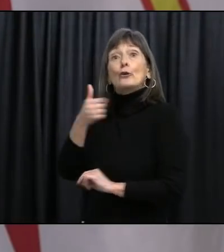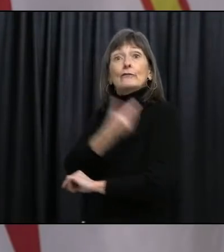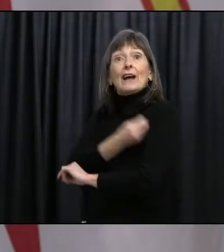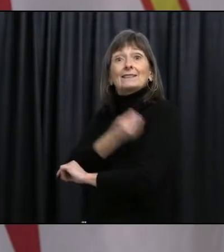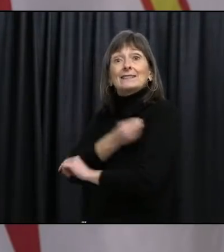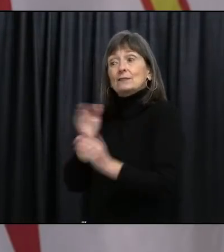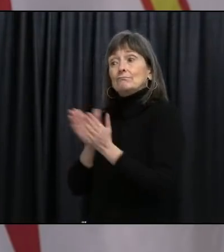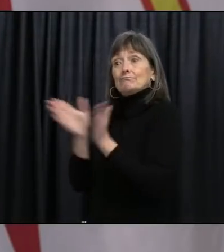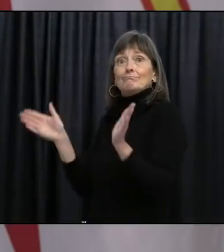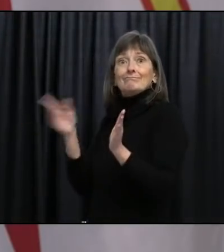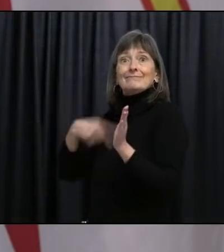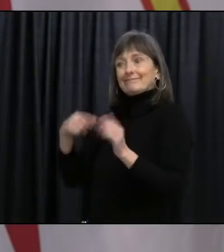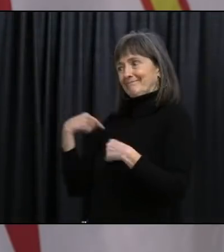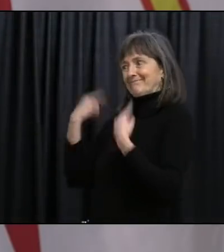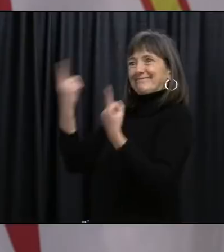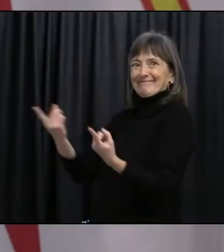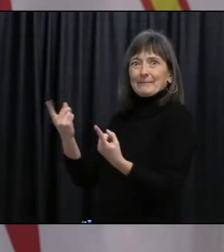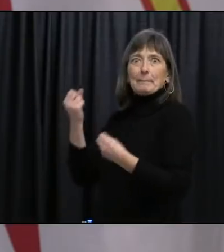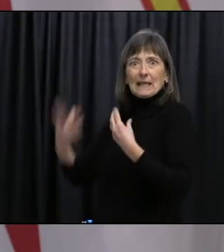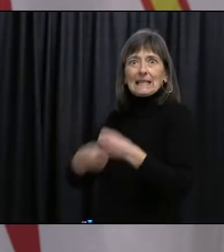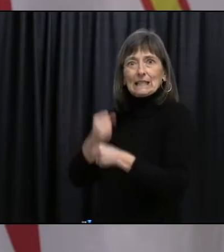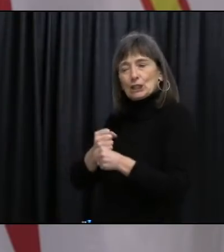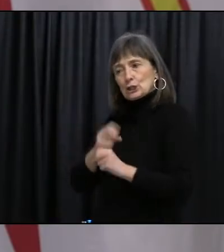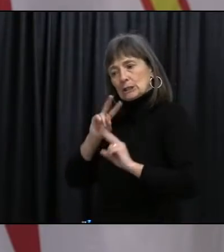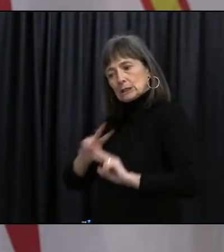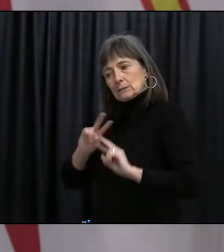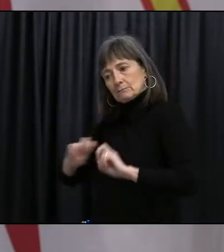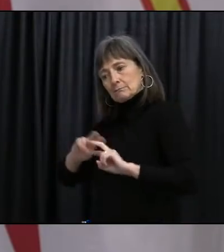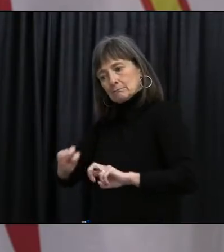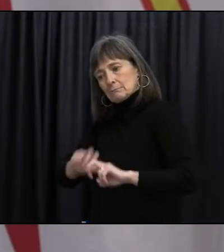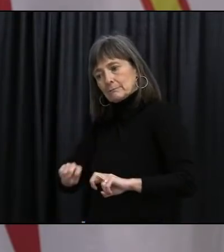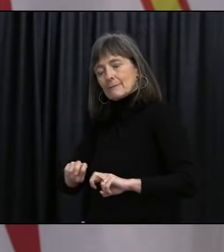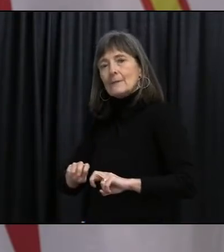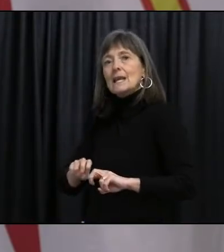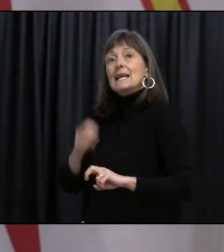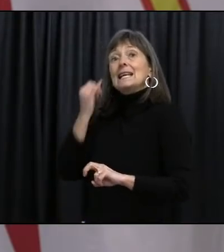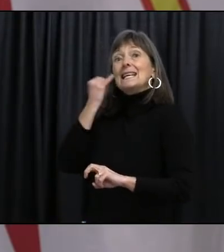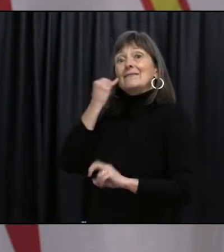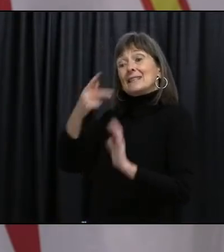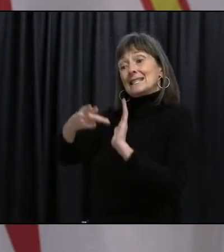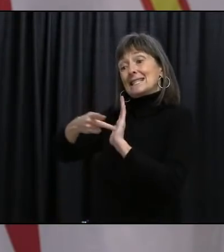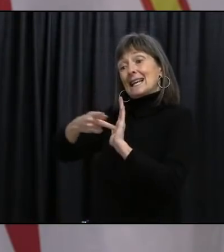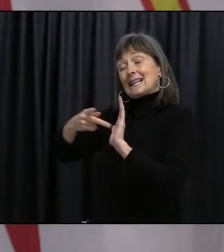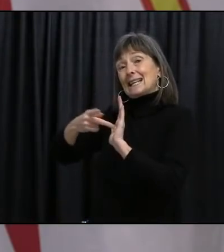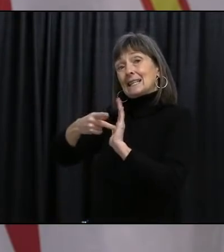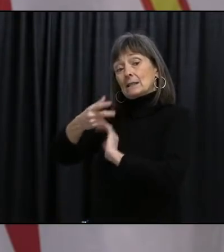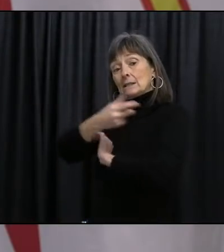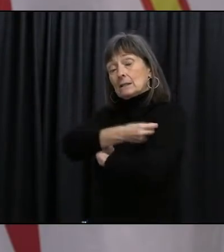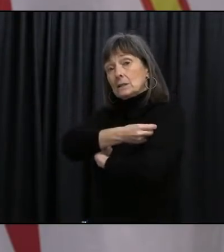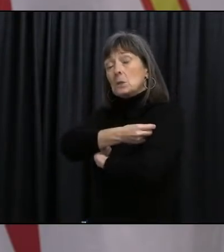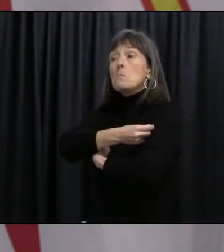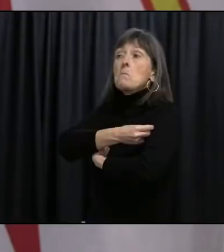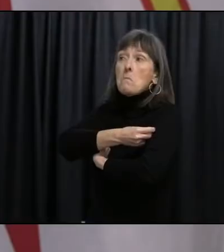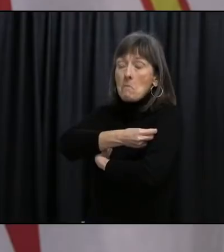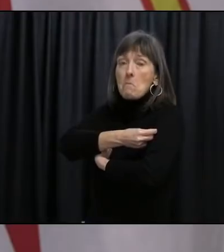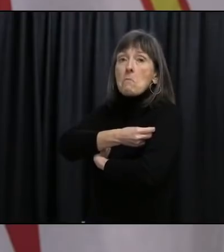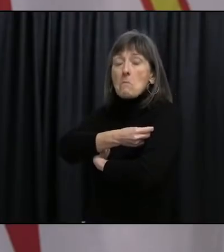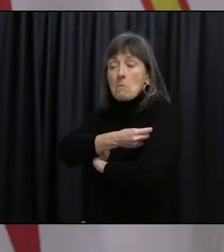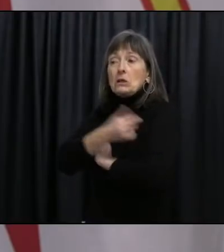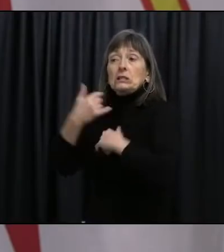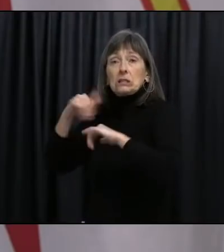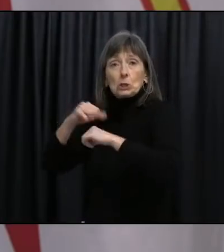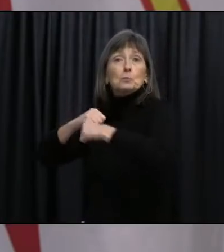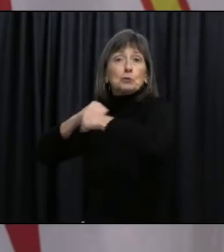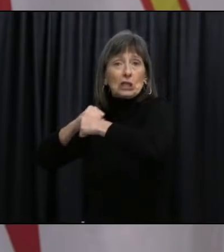is that even if the second dose or the booster dose is delayed, you still can get a good immune response